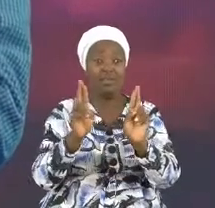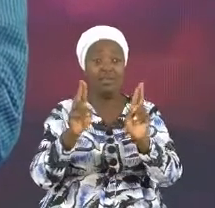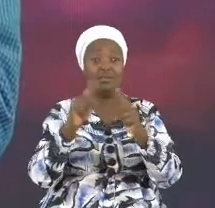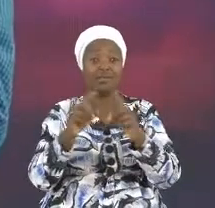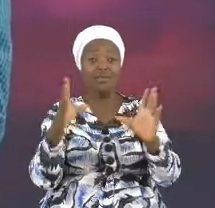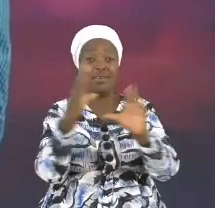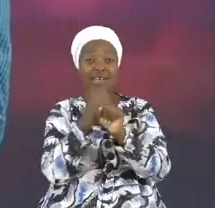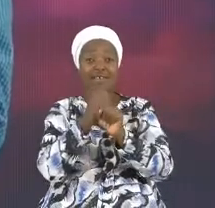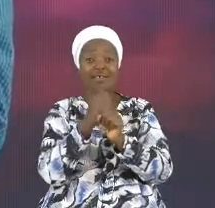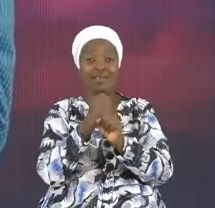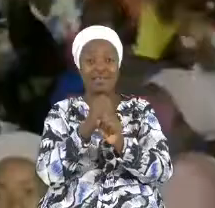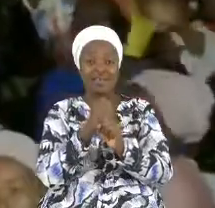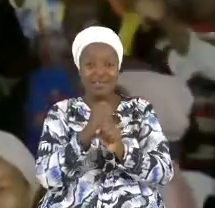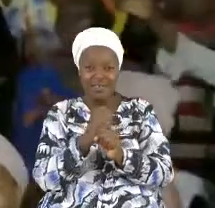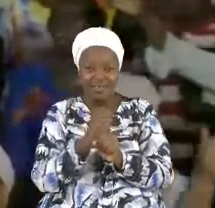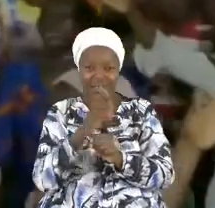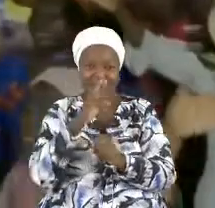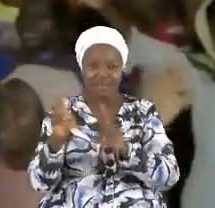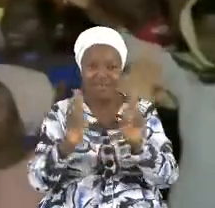Anybody wanting to catch today?